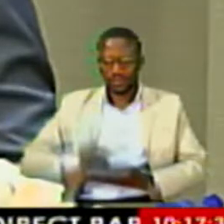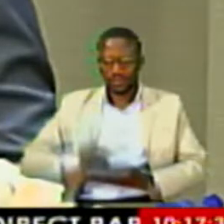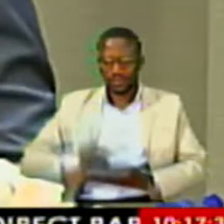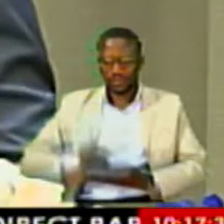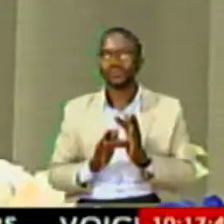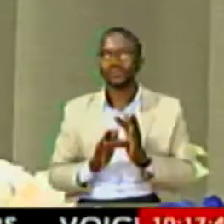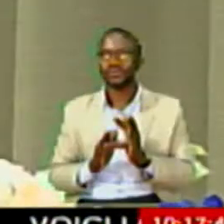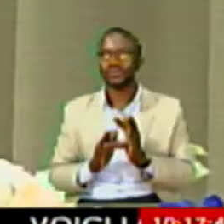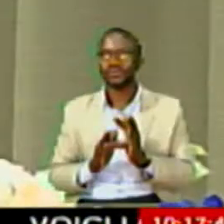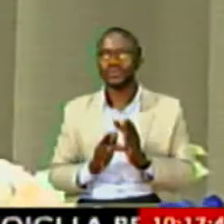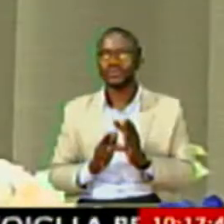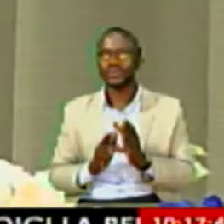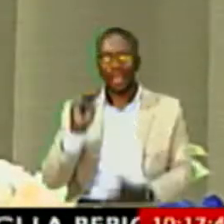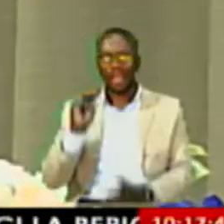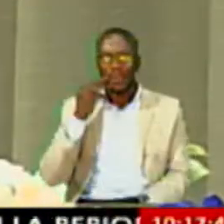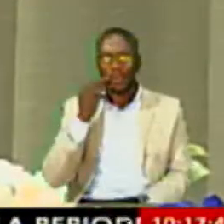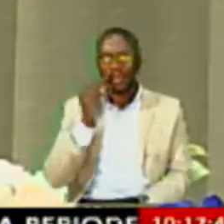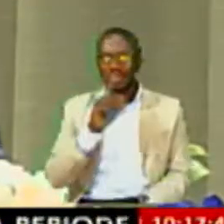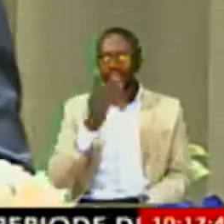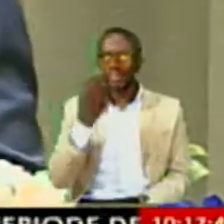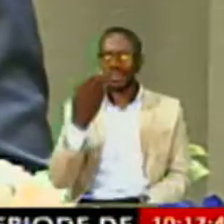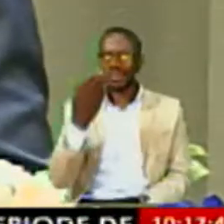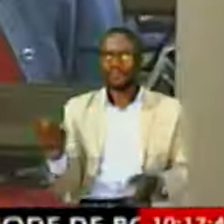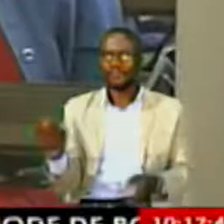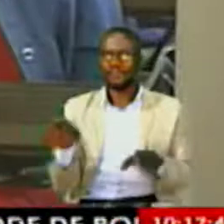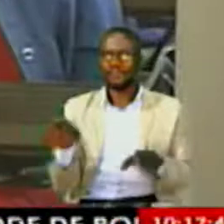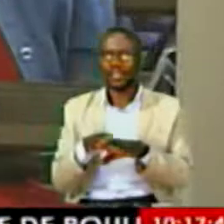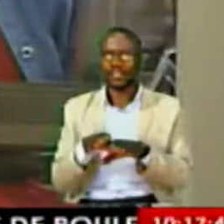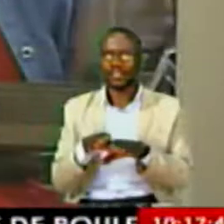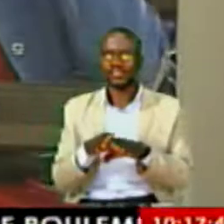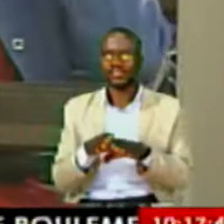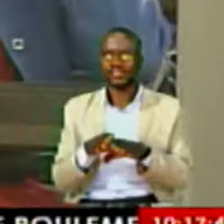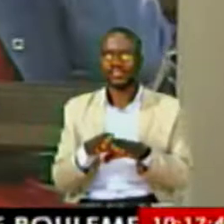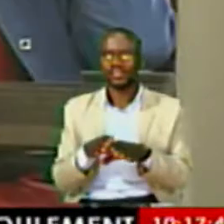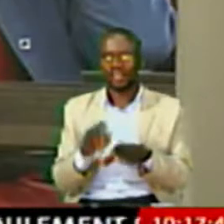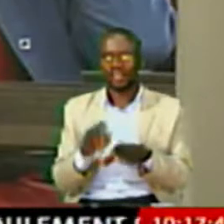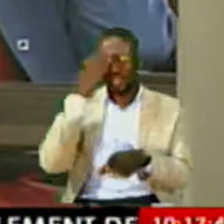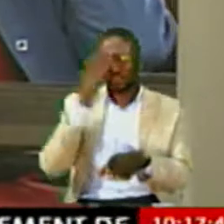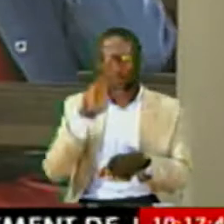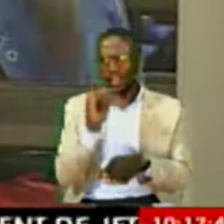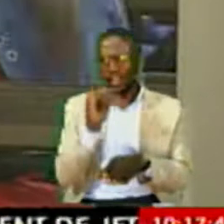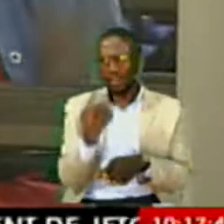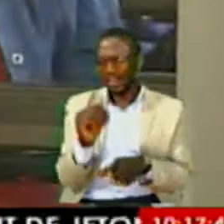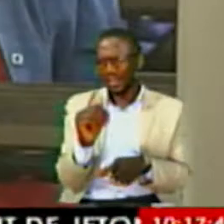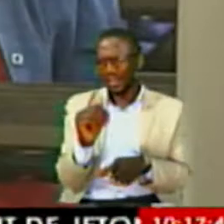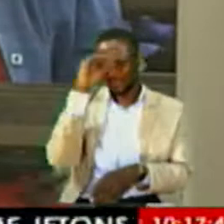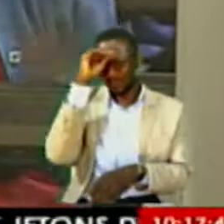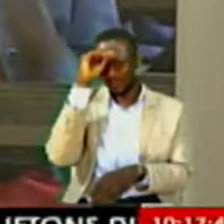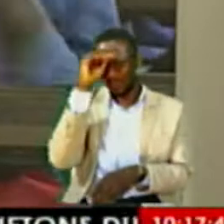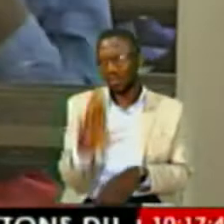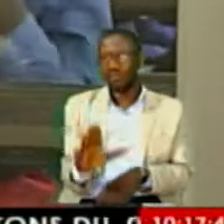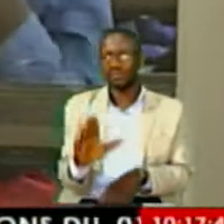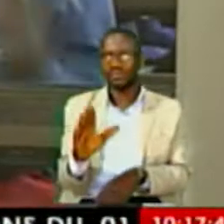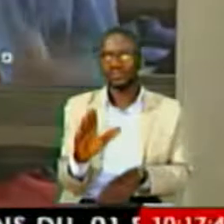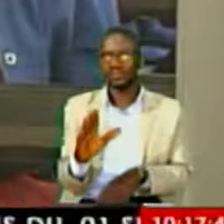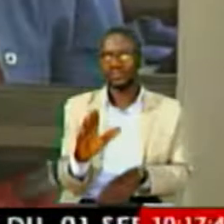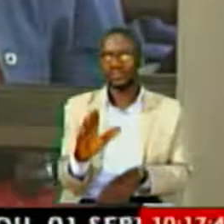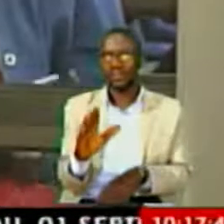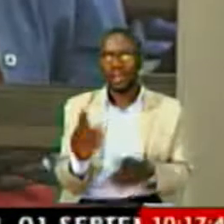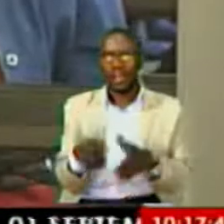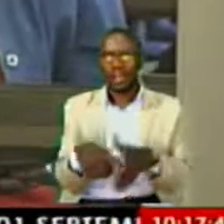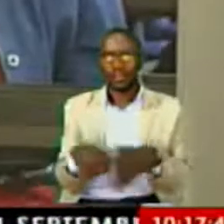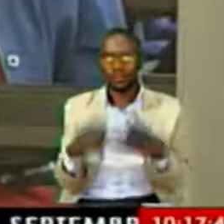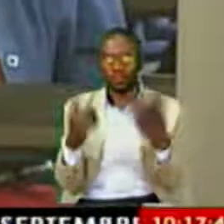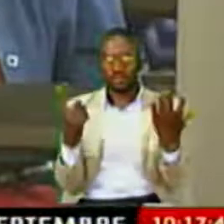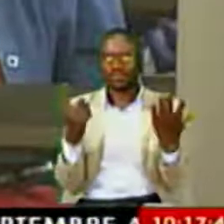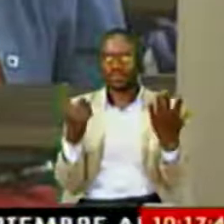Jesus. Marie était vierge. Mary was virgin. Elle ne connaissait pas d'homme. She did not know any man. Elle demanda. So she